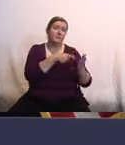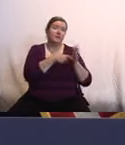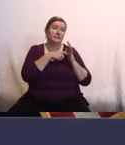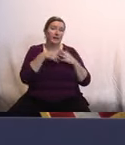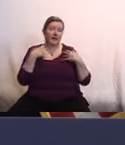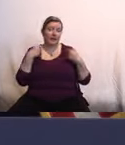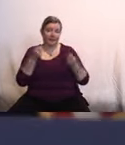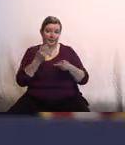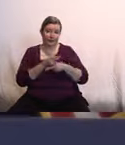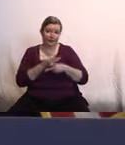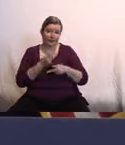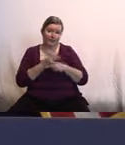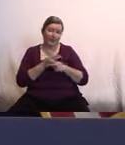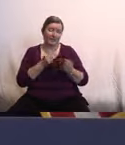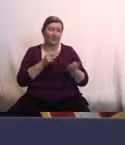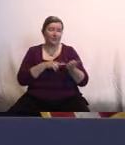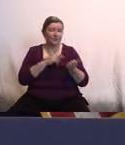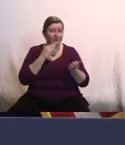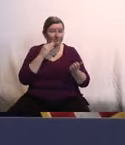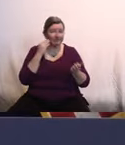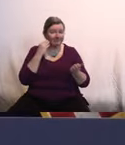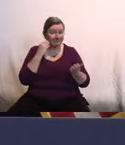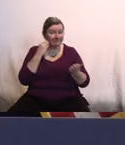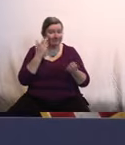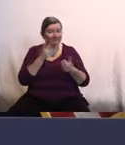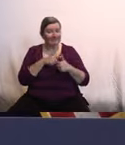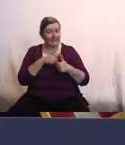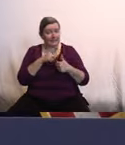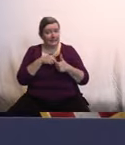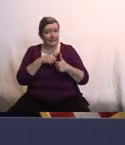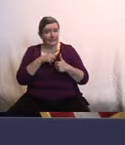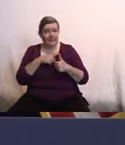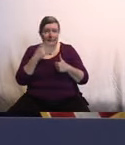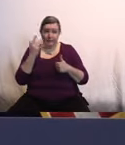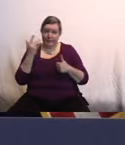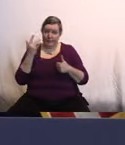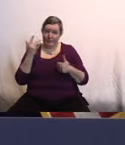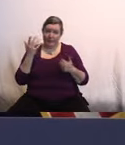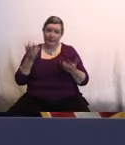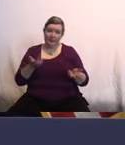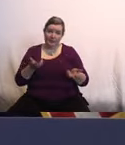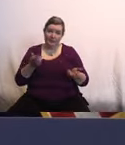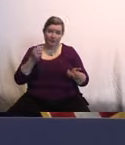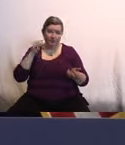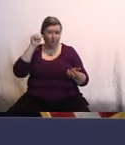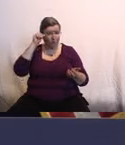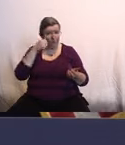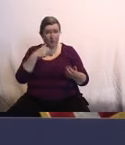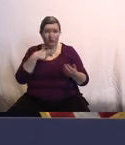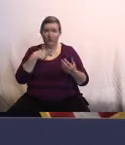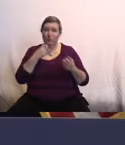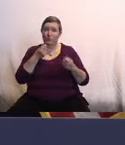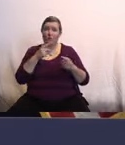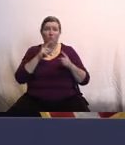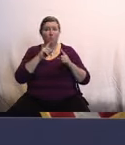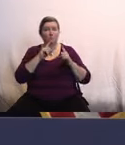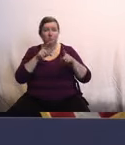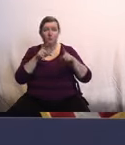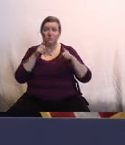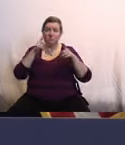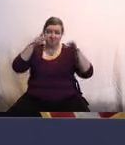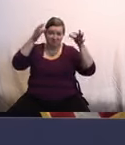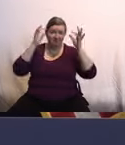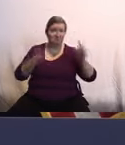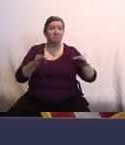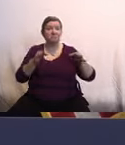congregate facilities. What has triggered this? We said we would not pursue universal mandates, and we will not.